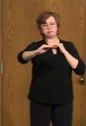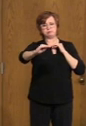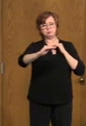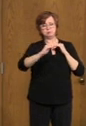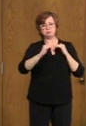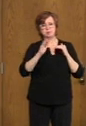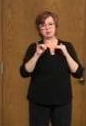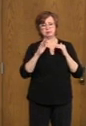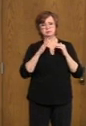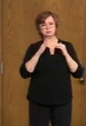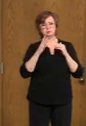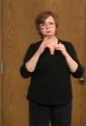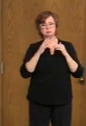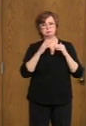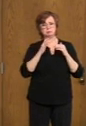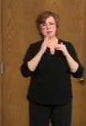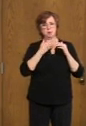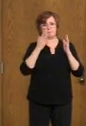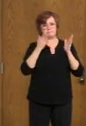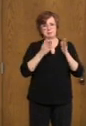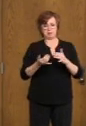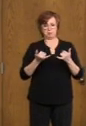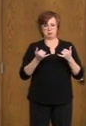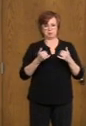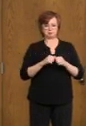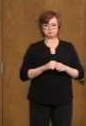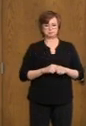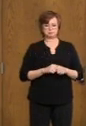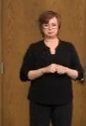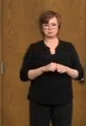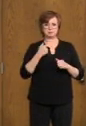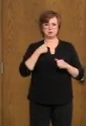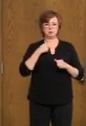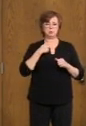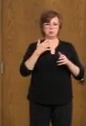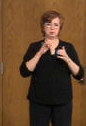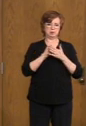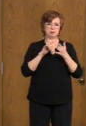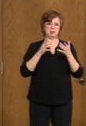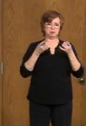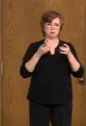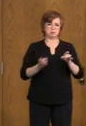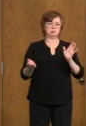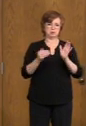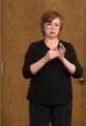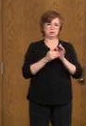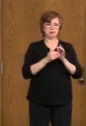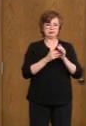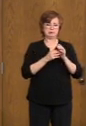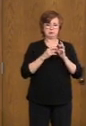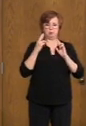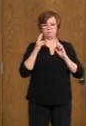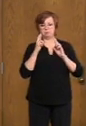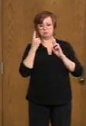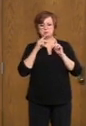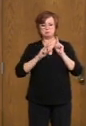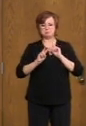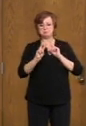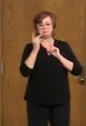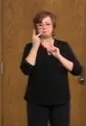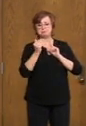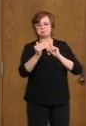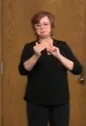been successful before. We're ambitiously looking for them to be successful in the days ahead to prevent any